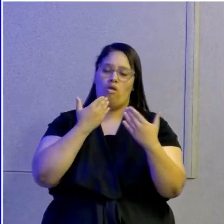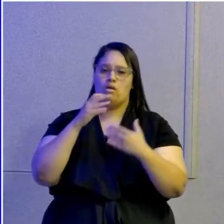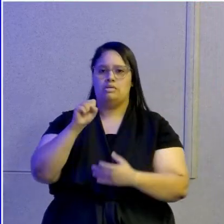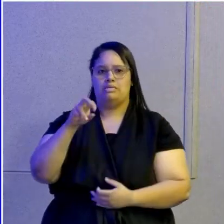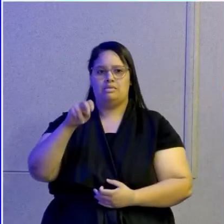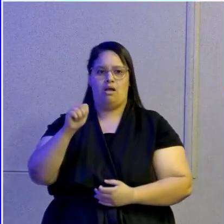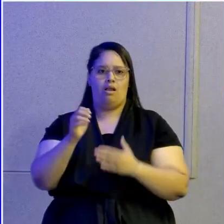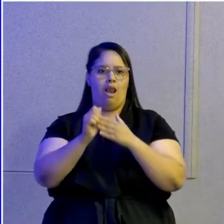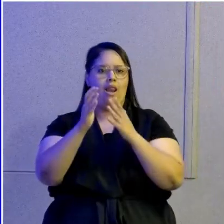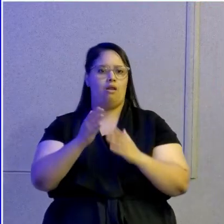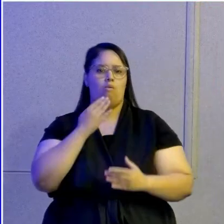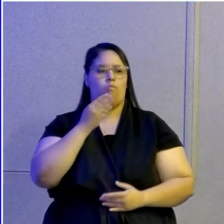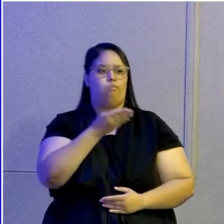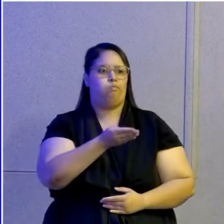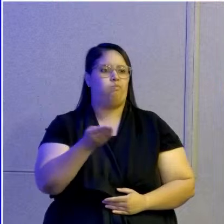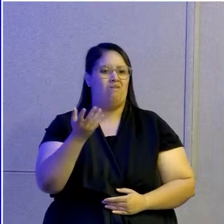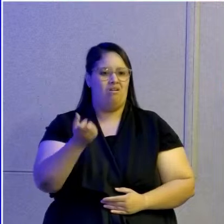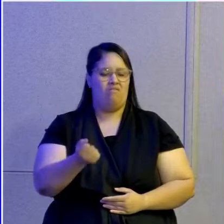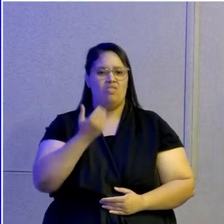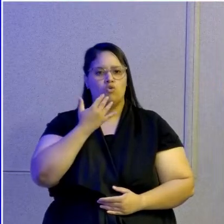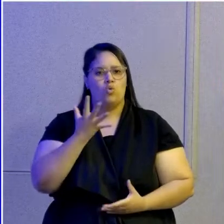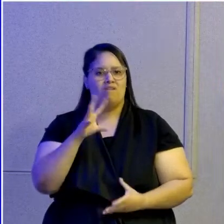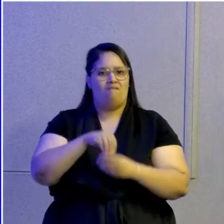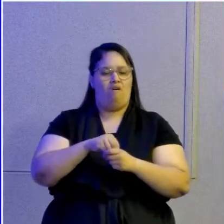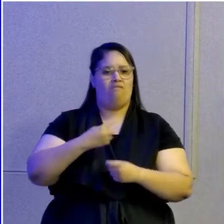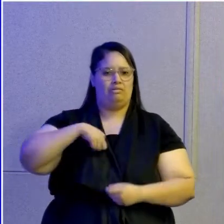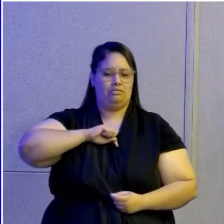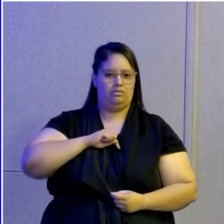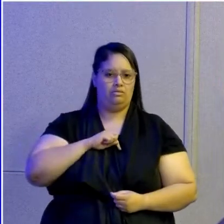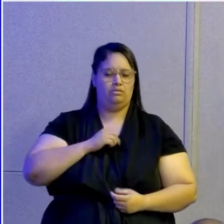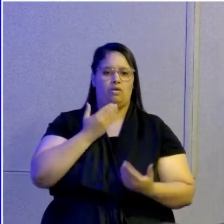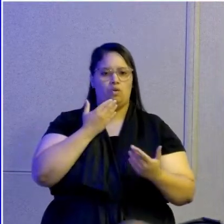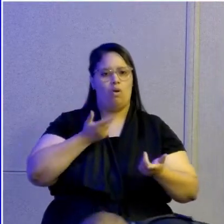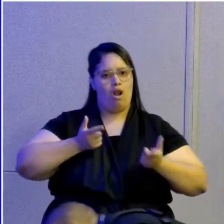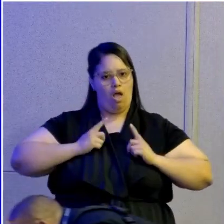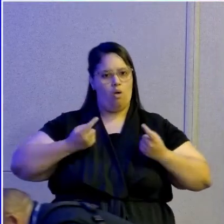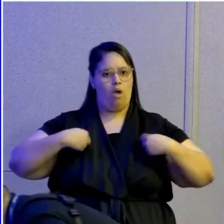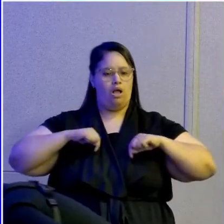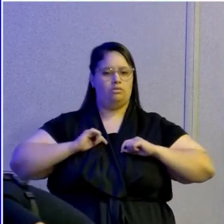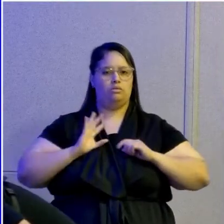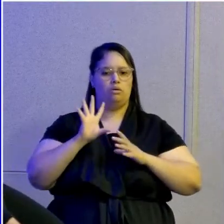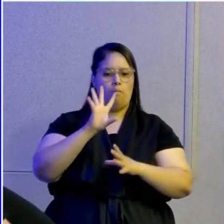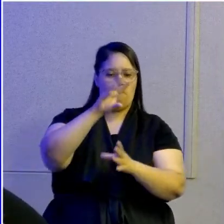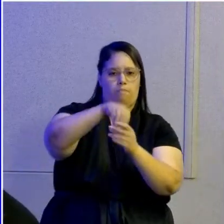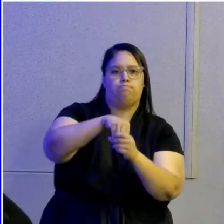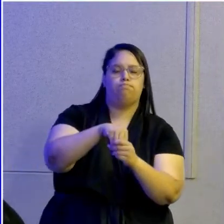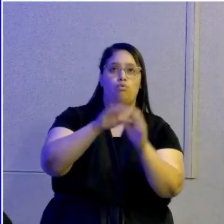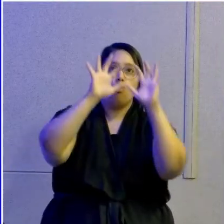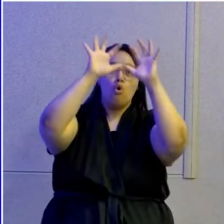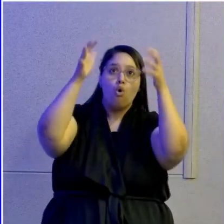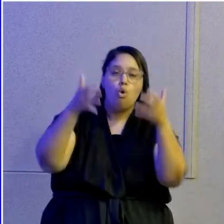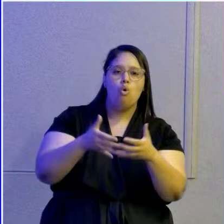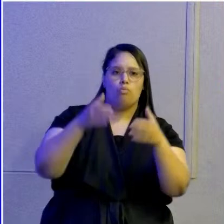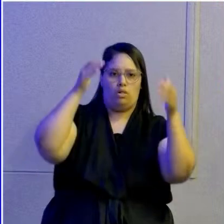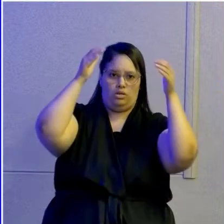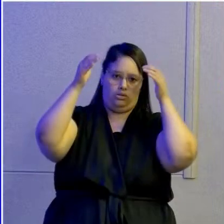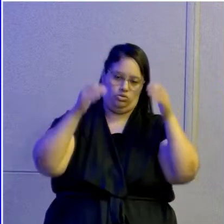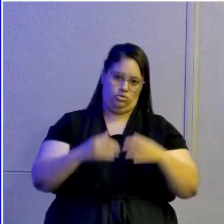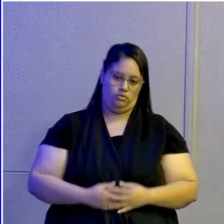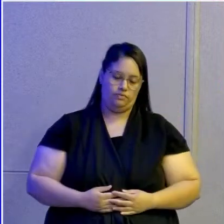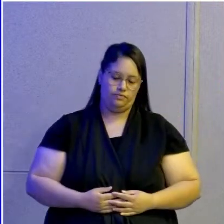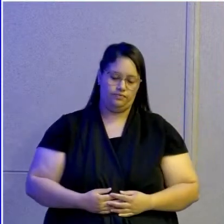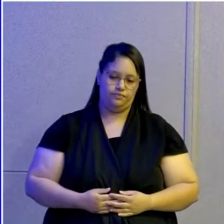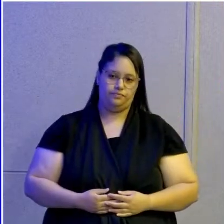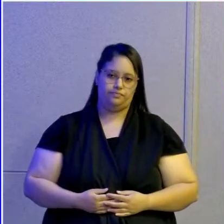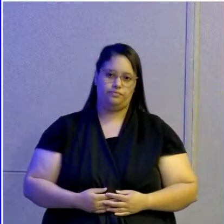that are here. Thank you for involving us. Thank you for letting us be part of this really big global initiative. In terms of